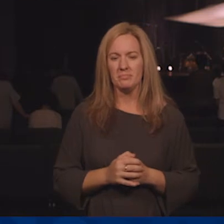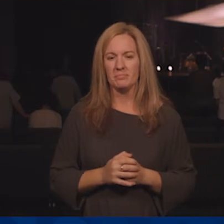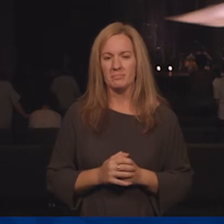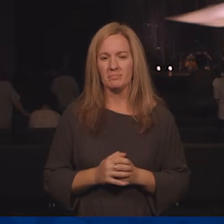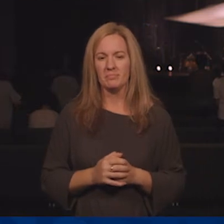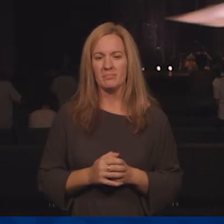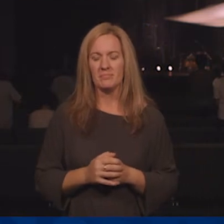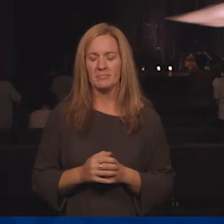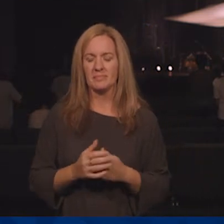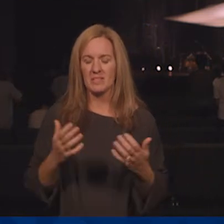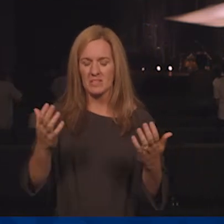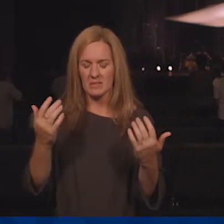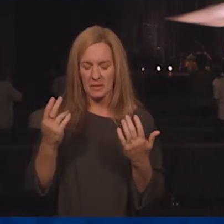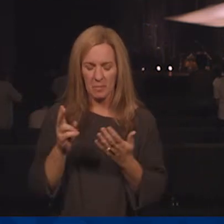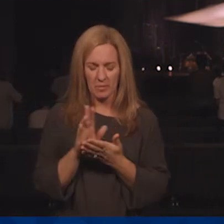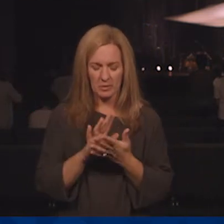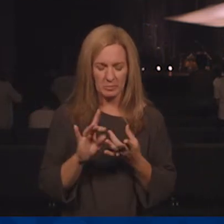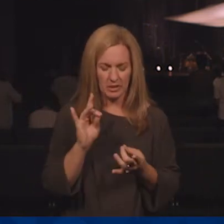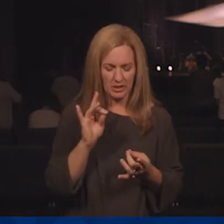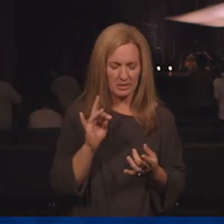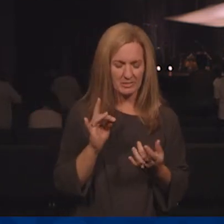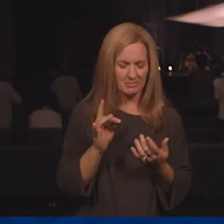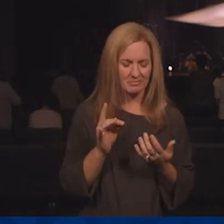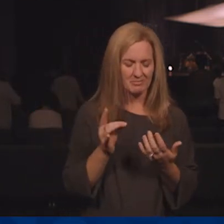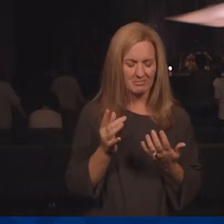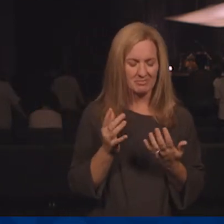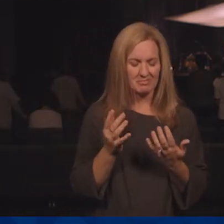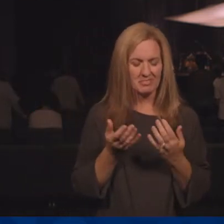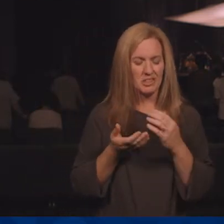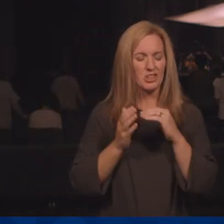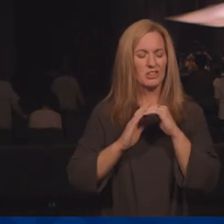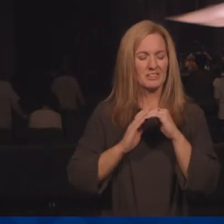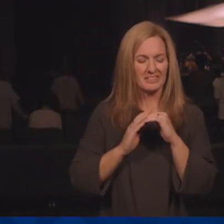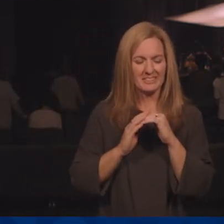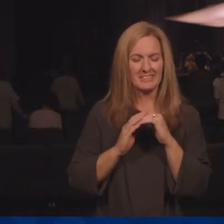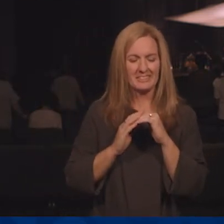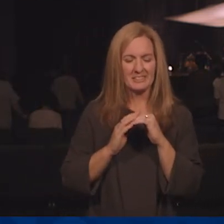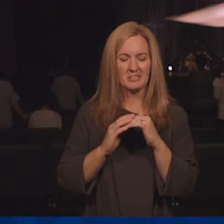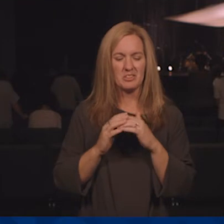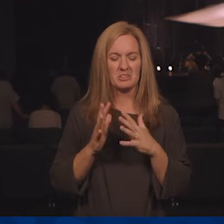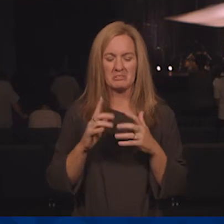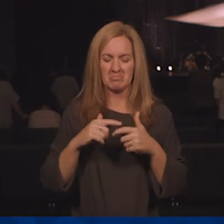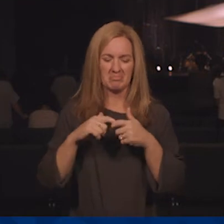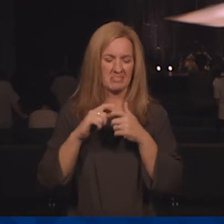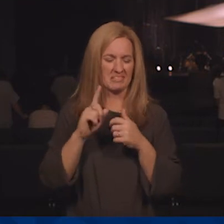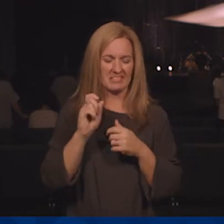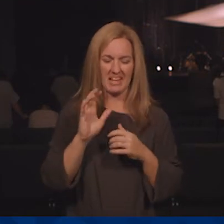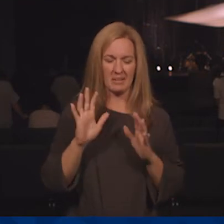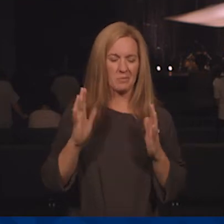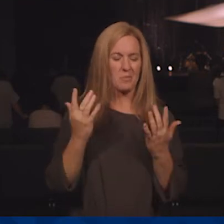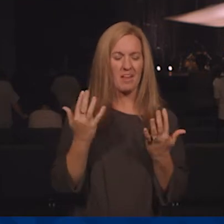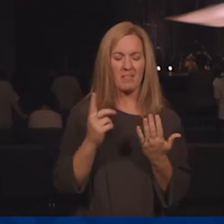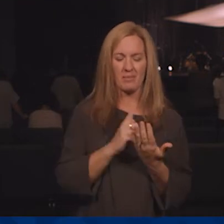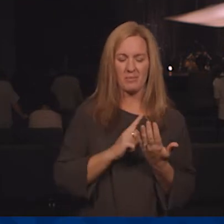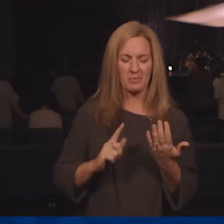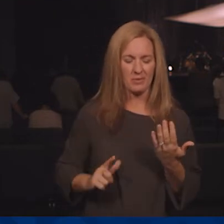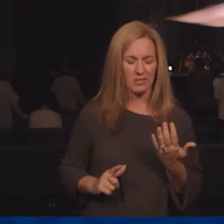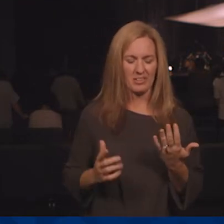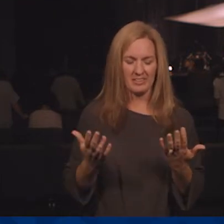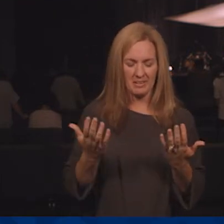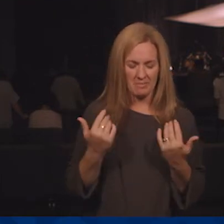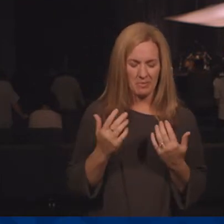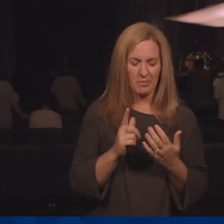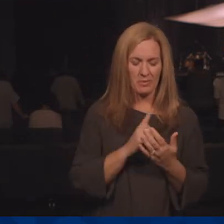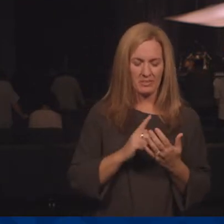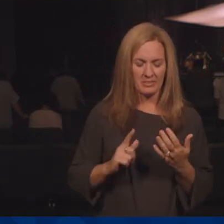Just come, Holy Spirit. Just increase. Just give yourself a second. We're just going to wait on the Lord here for another minute. Just come, Lord.